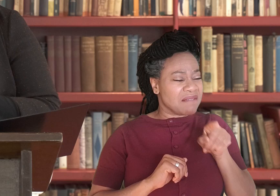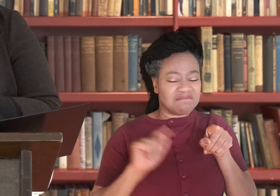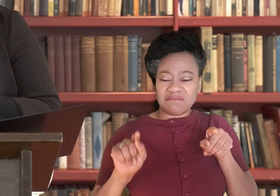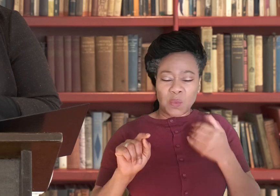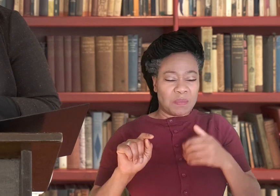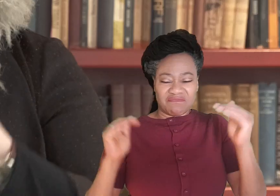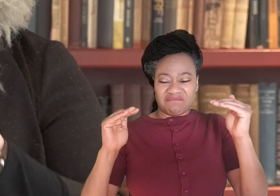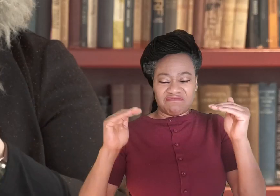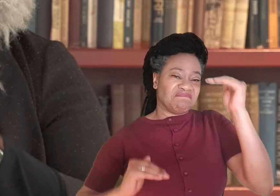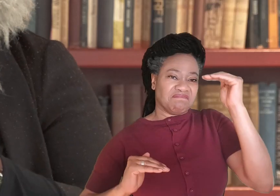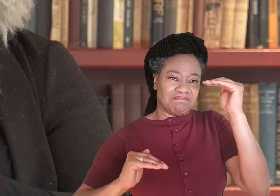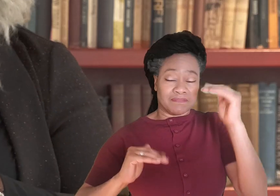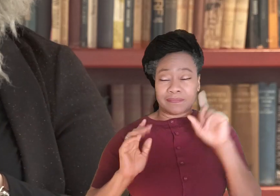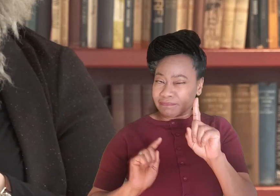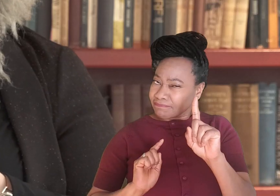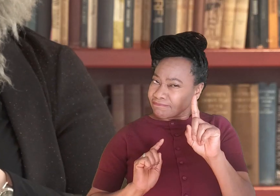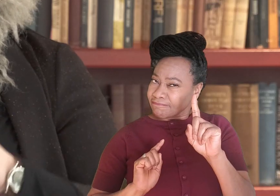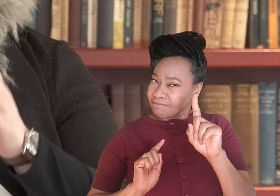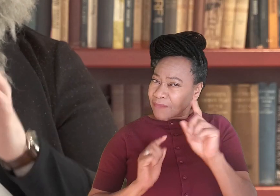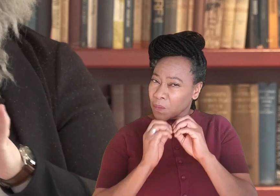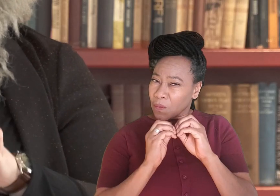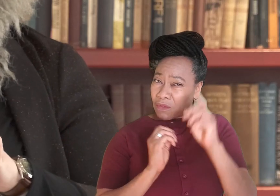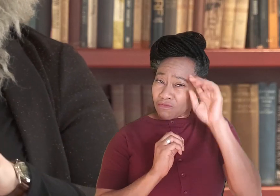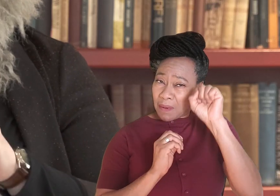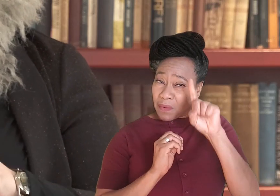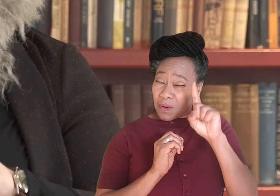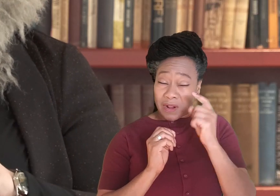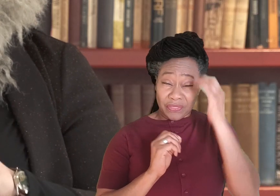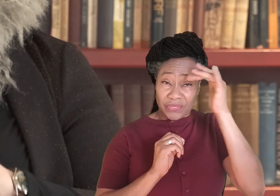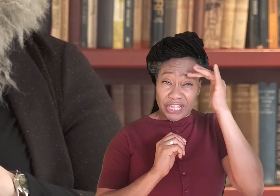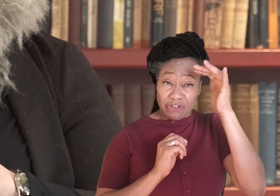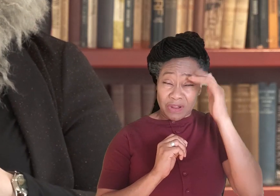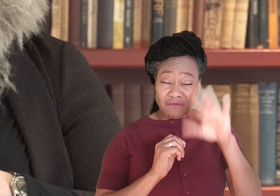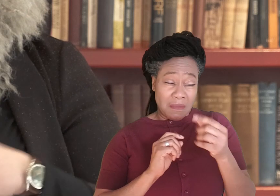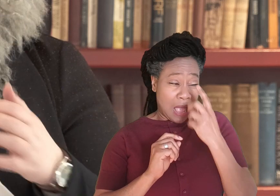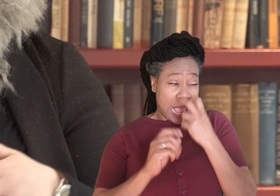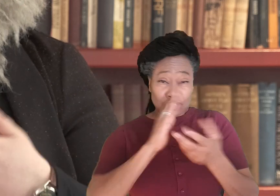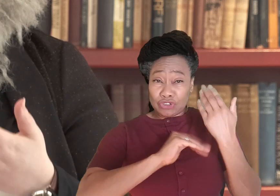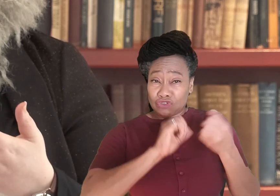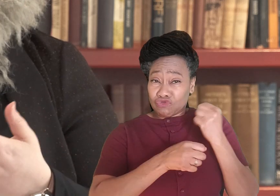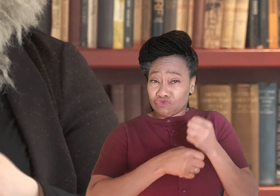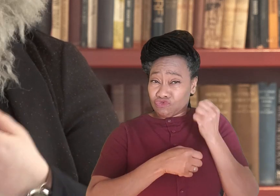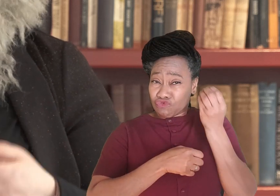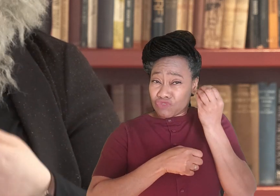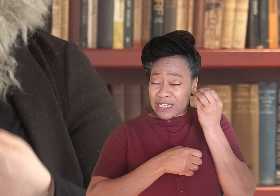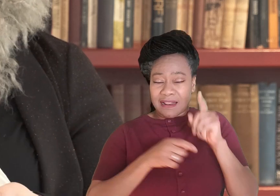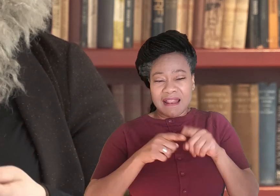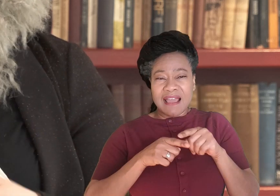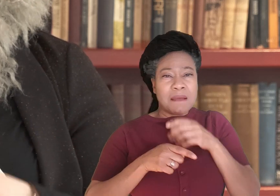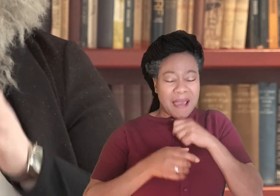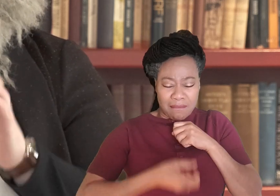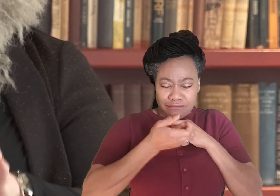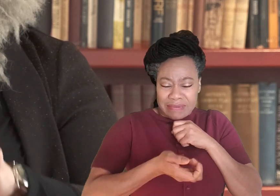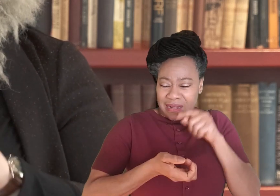Grecian society. It is worth noting, though, that many of the theories laid down by the ancient Greeks, like the inverted penis and female